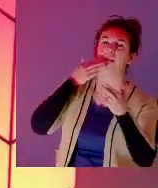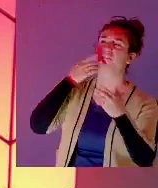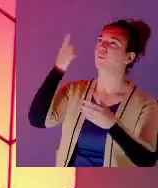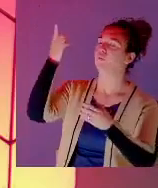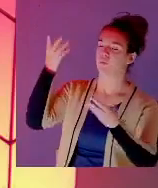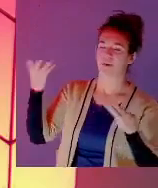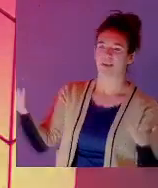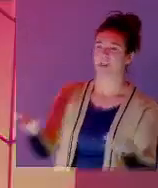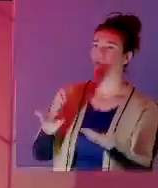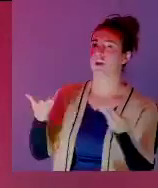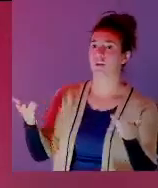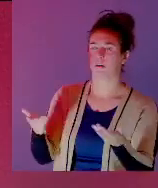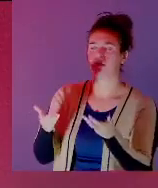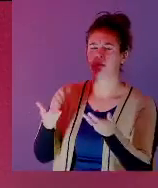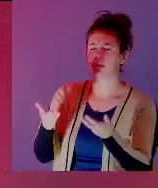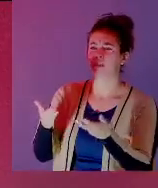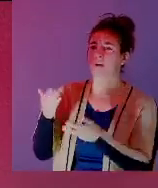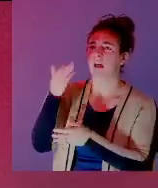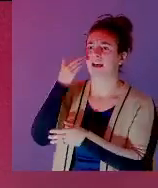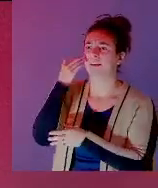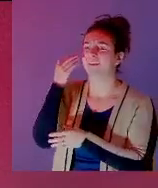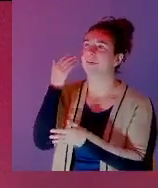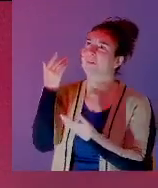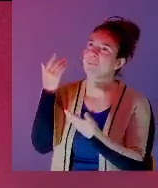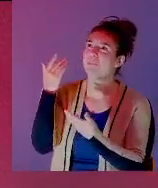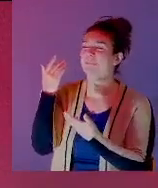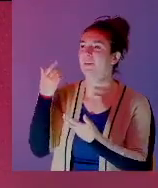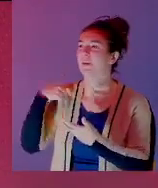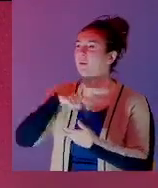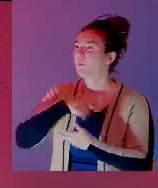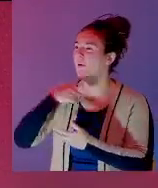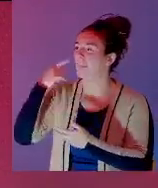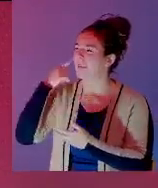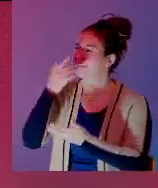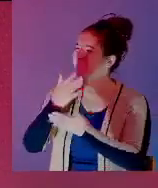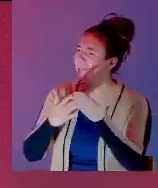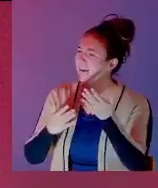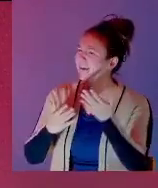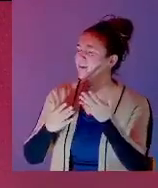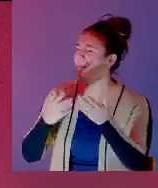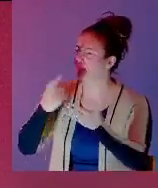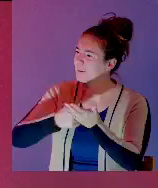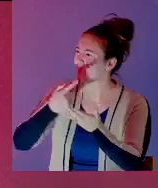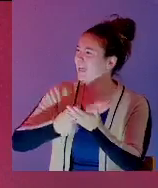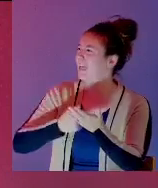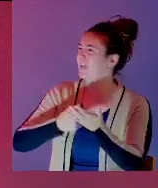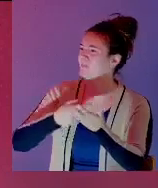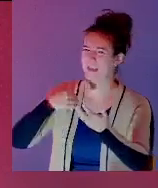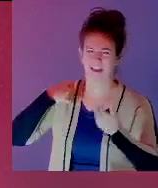we think might be difficulties, but we just know that your love is pure, your love is true, and